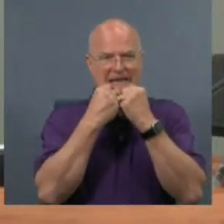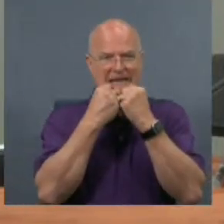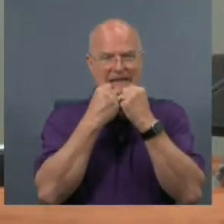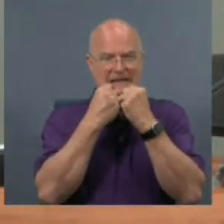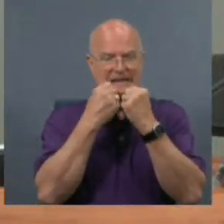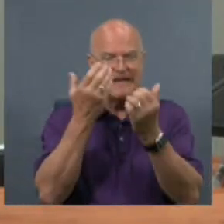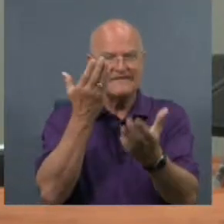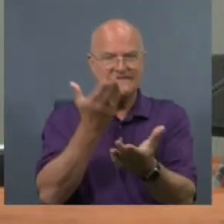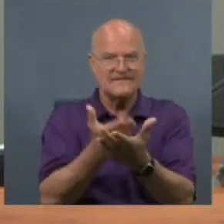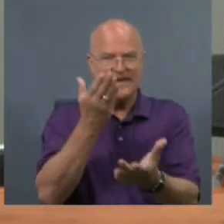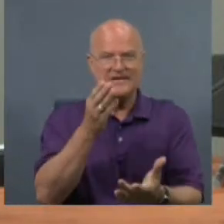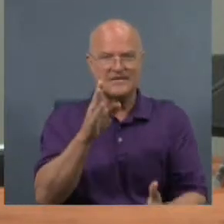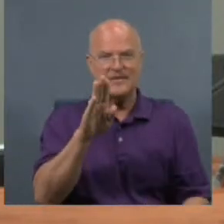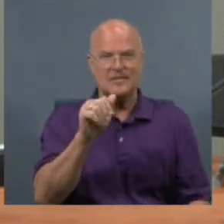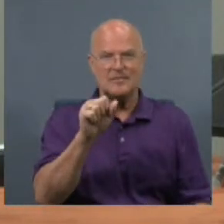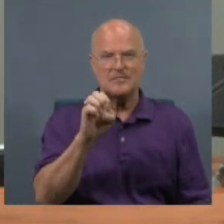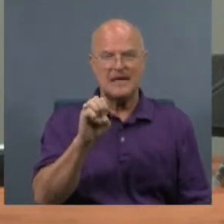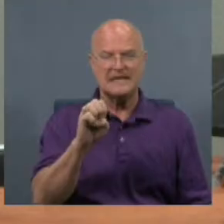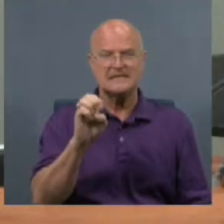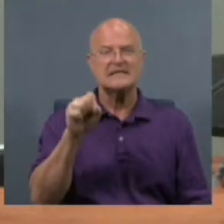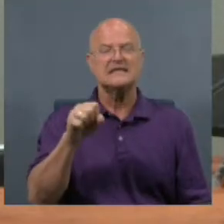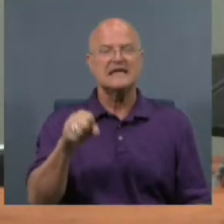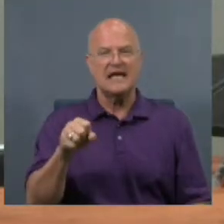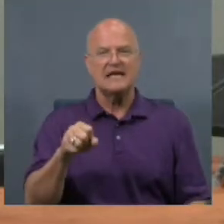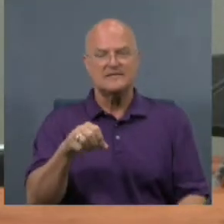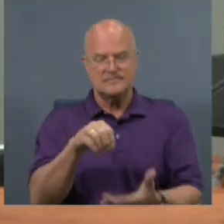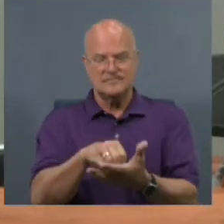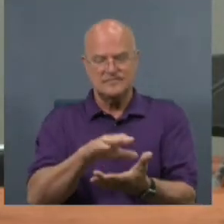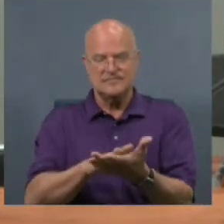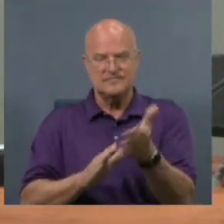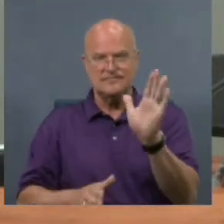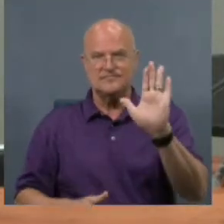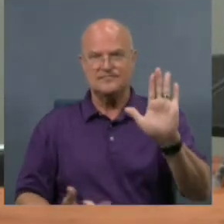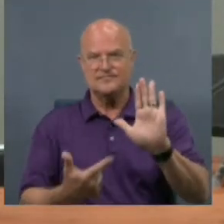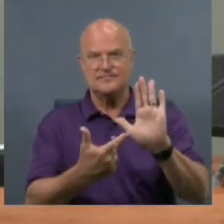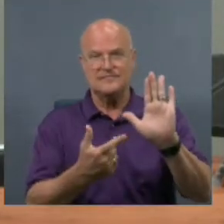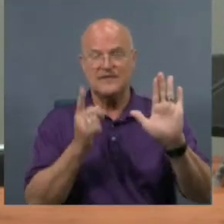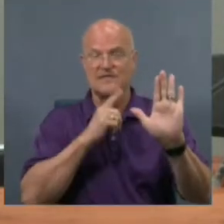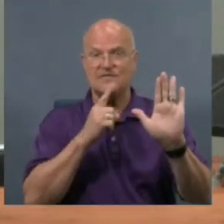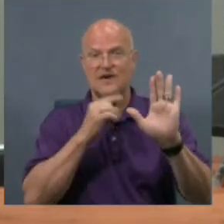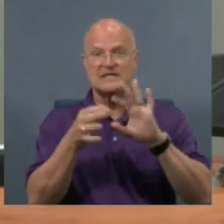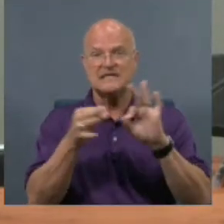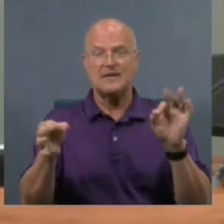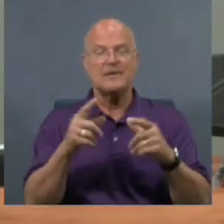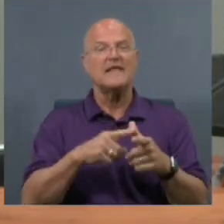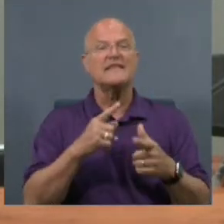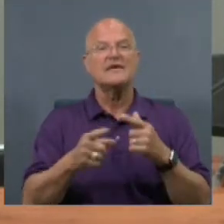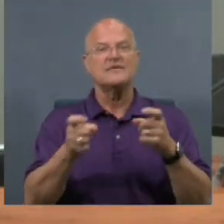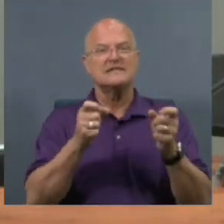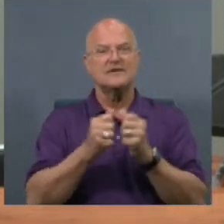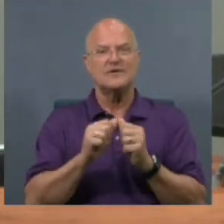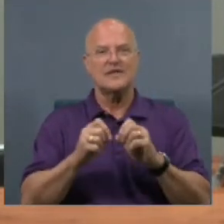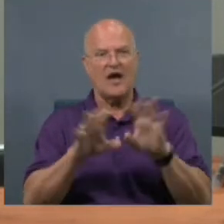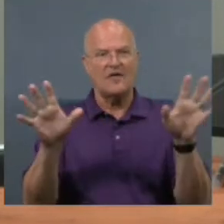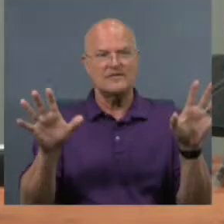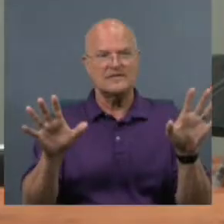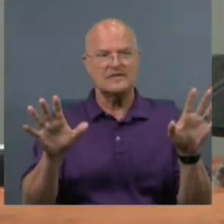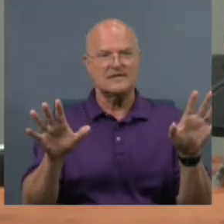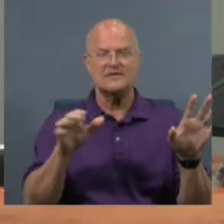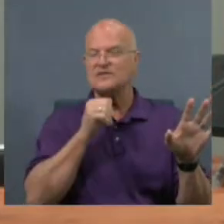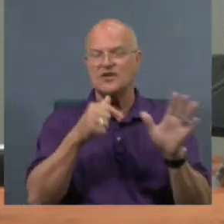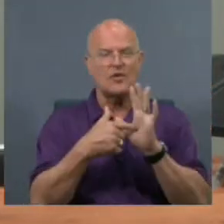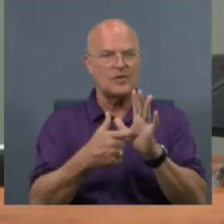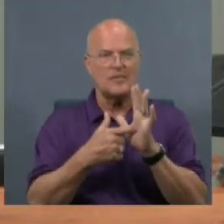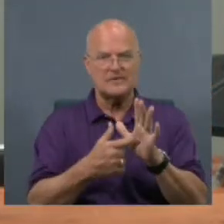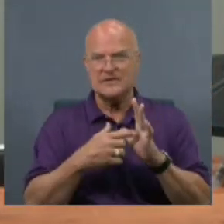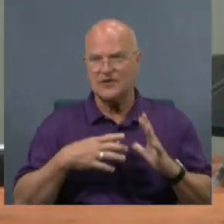is factual basis. Yes, you have stated for the record. And if those were false statements, then that's something that we have to deal with. Obviously, I don't think you're here